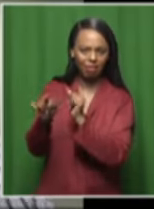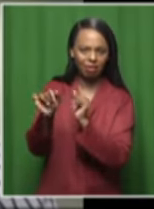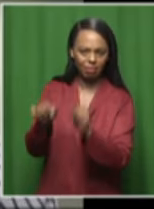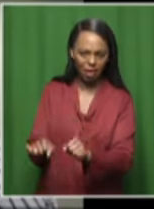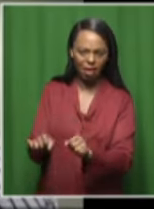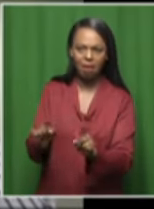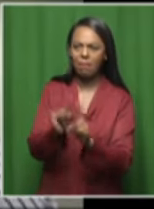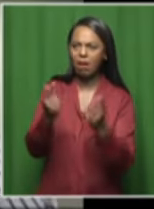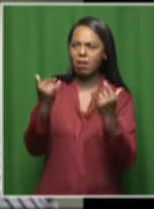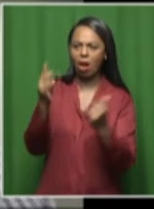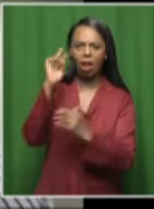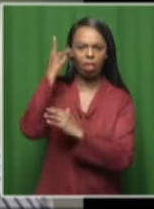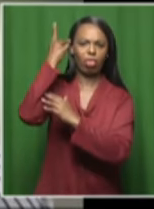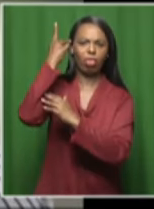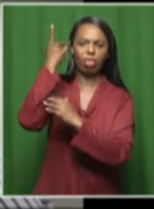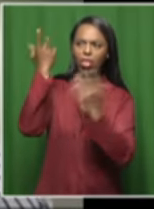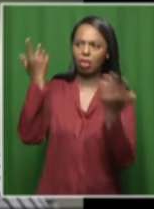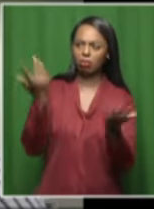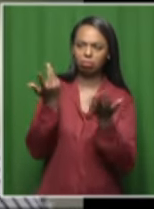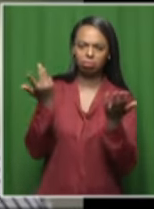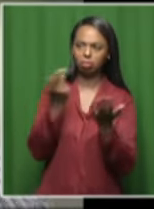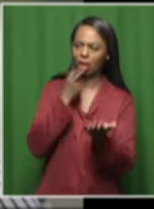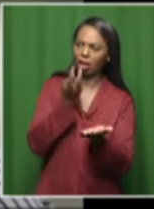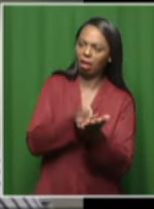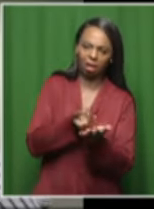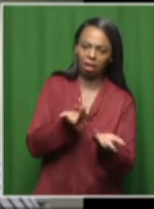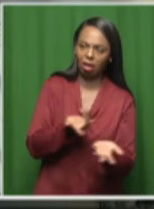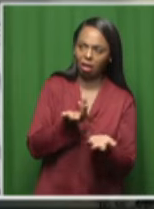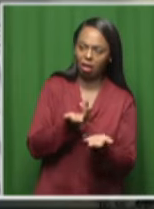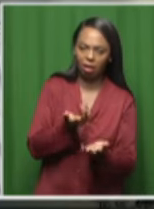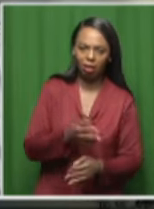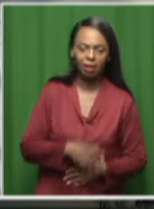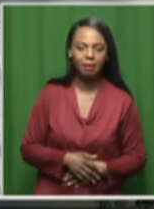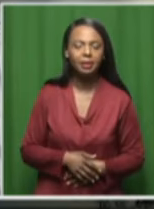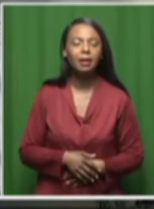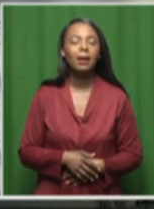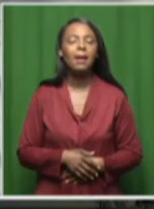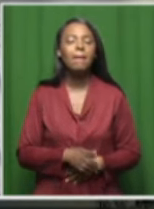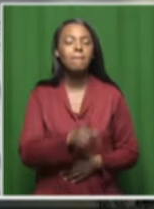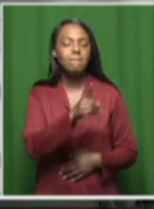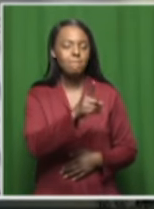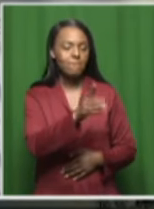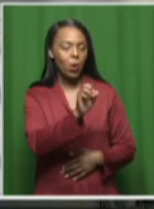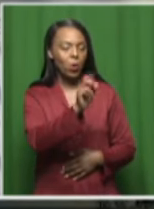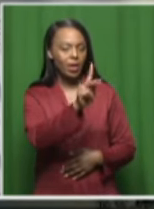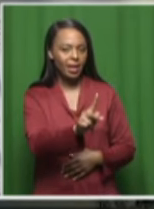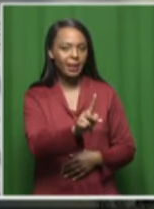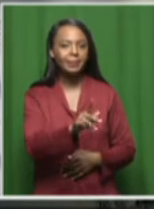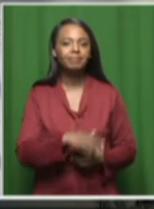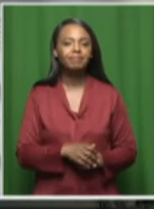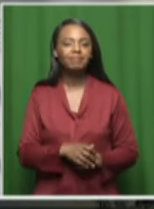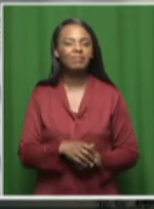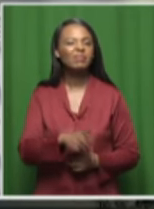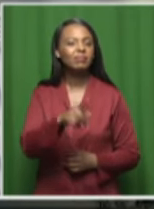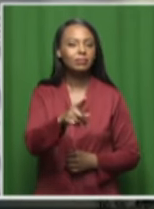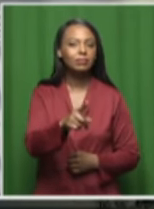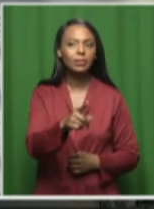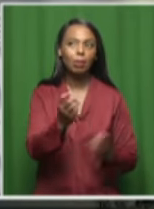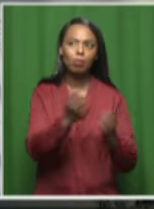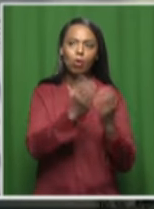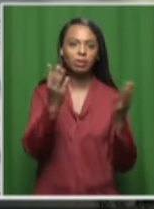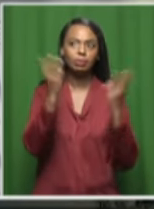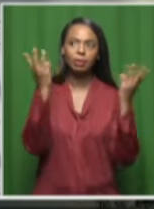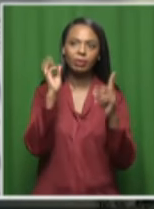take, well, it certainly took me by surprise. I can't speak for others. Okay, so let's, in the simplest possible terms, because this affects a lot of